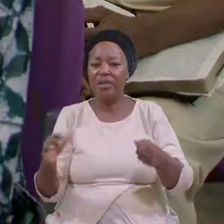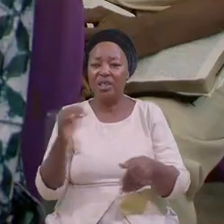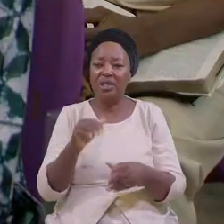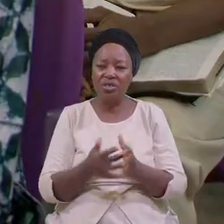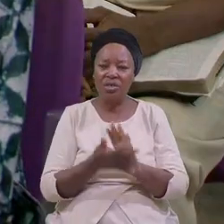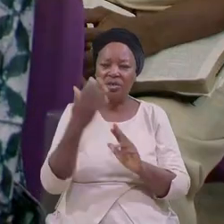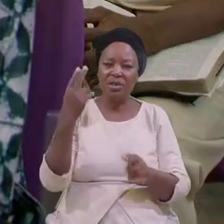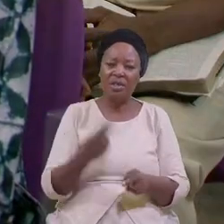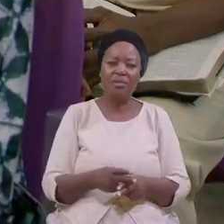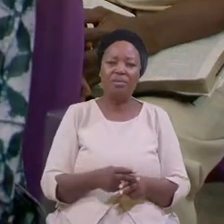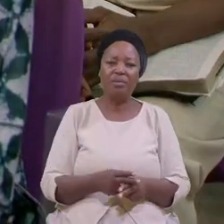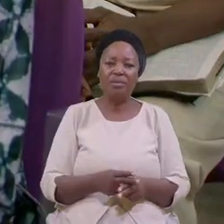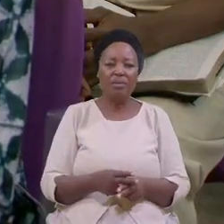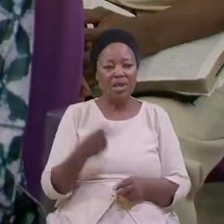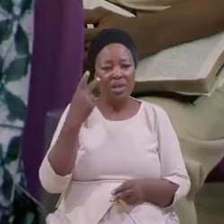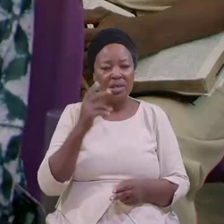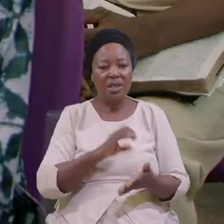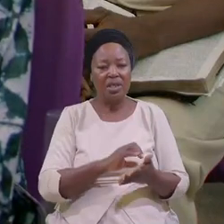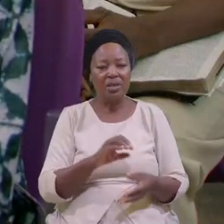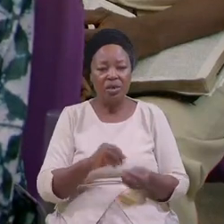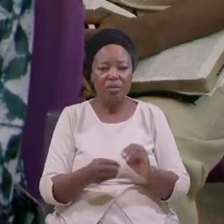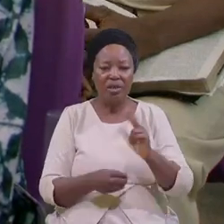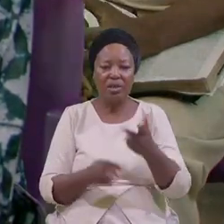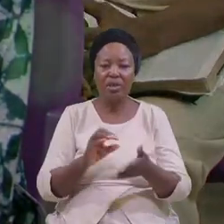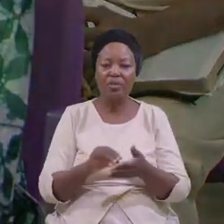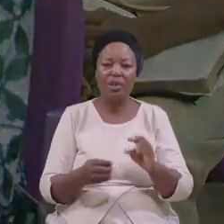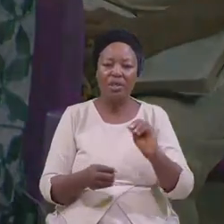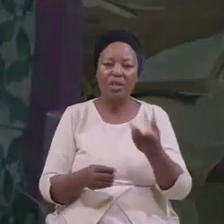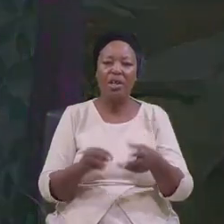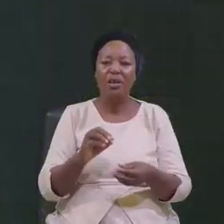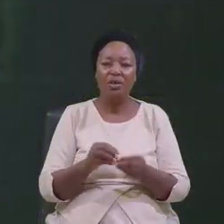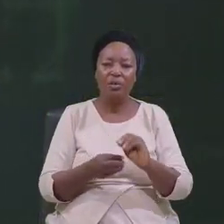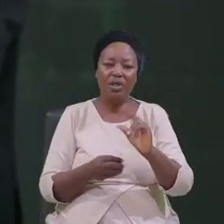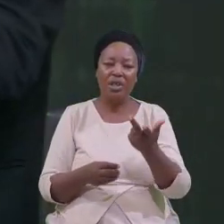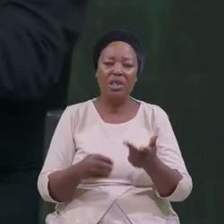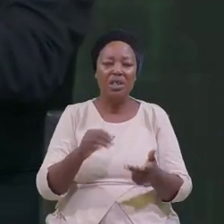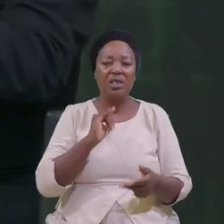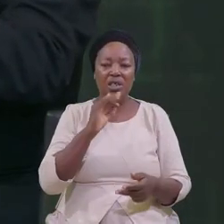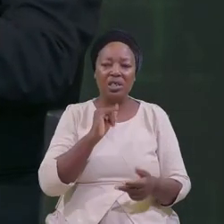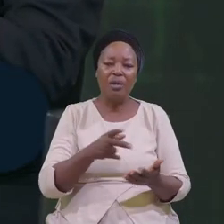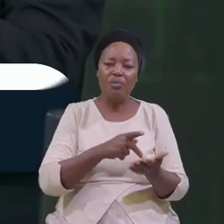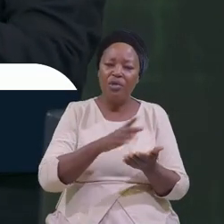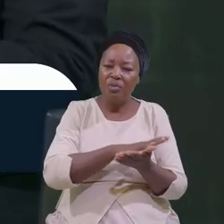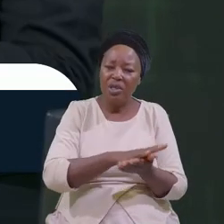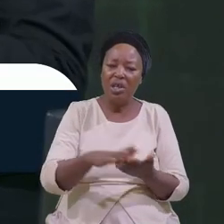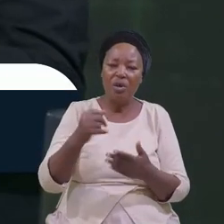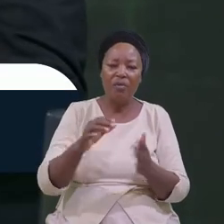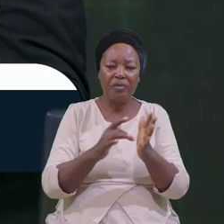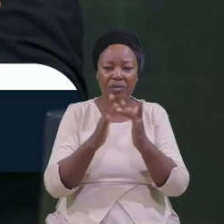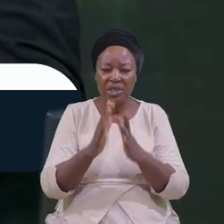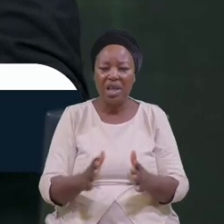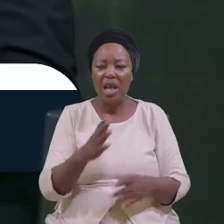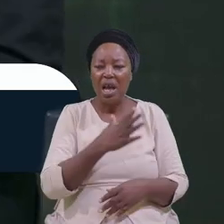away. Look at number three. Number three is the purity of Christians and